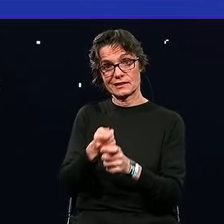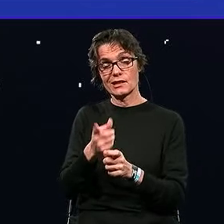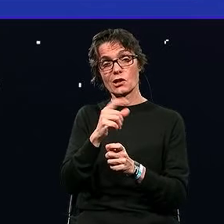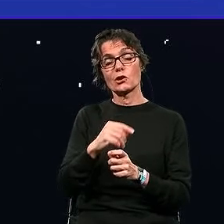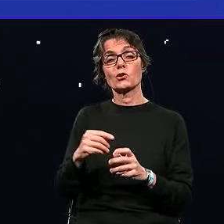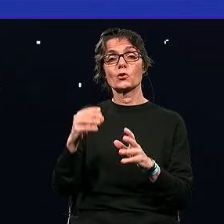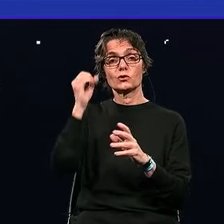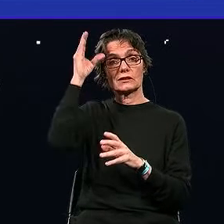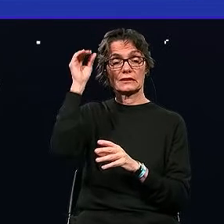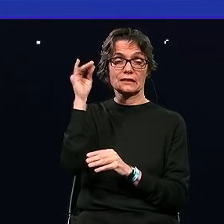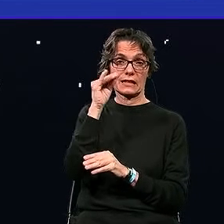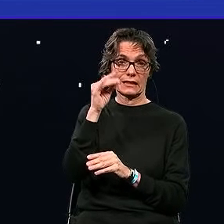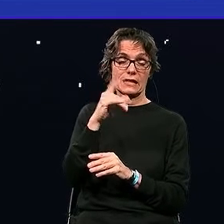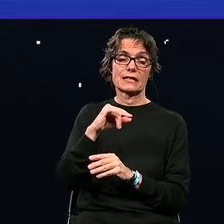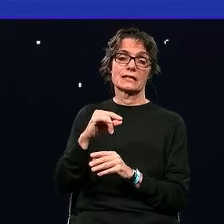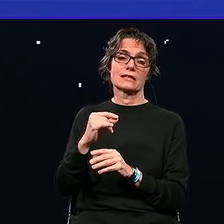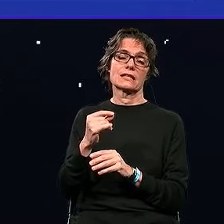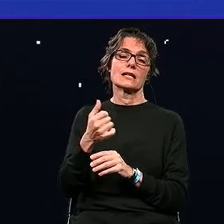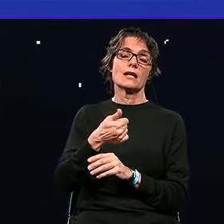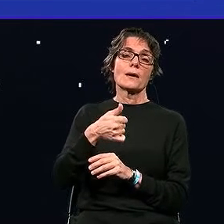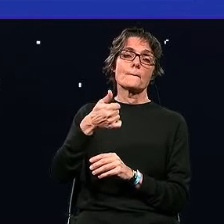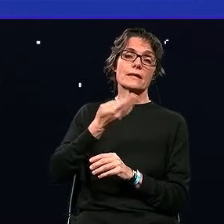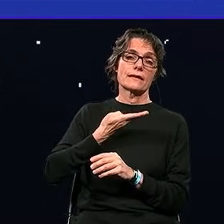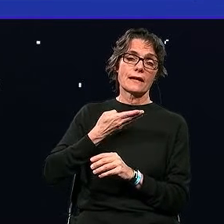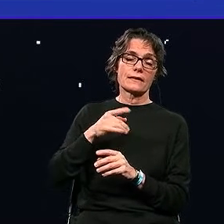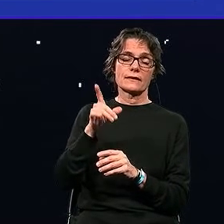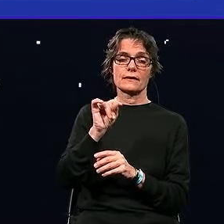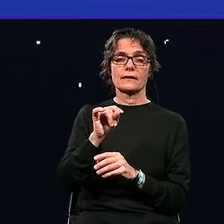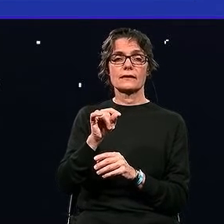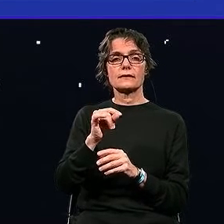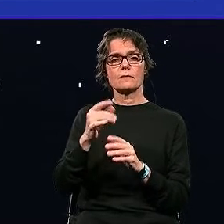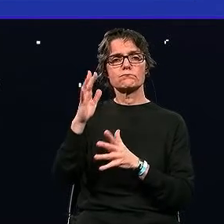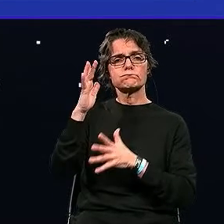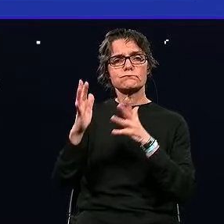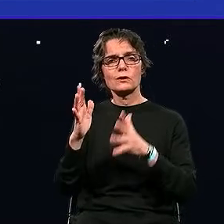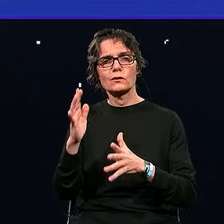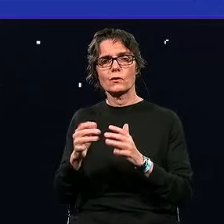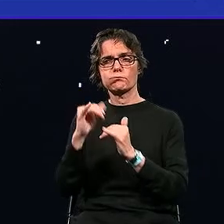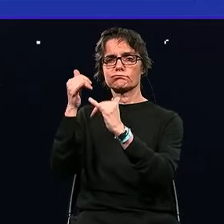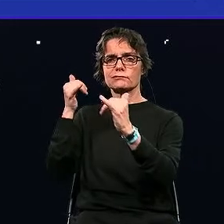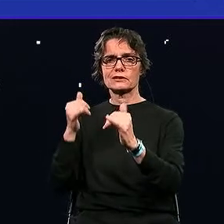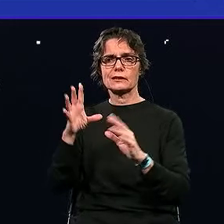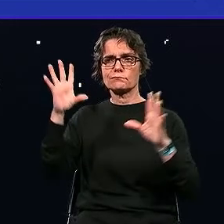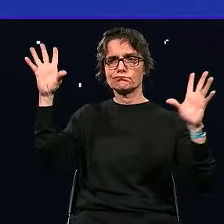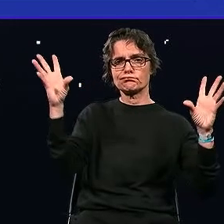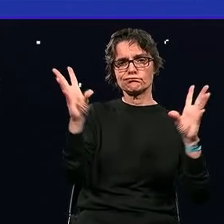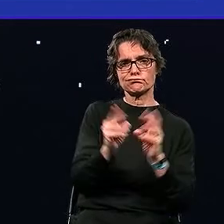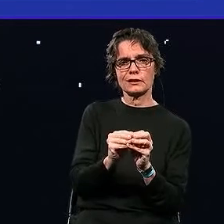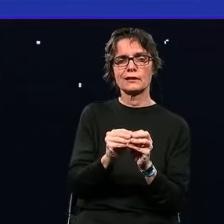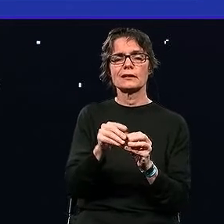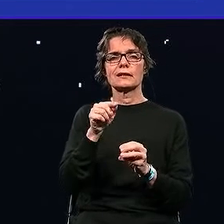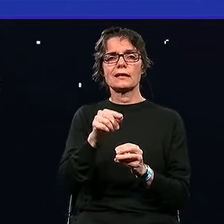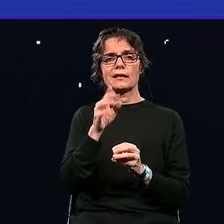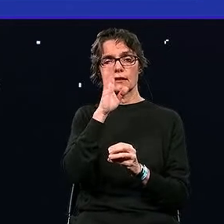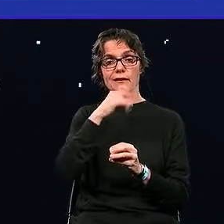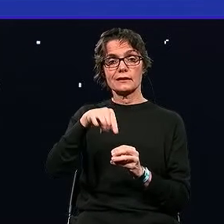artificial intelligence, with big data, with robots, with digitization. And actually, if you add satellite data in there, you